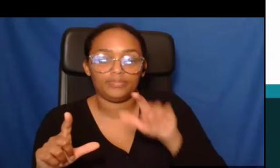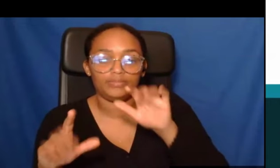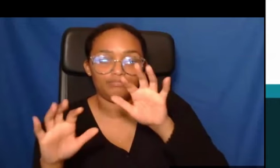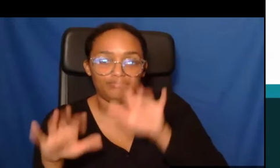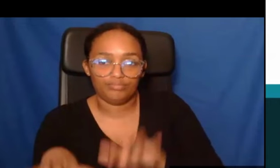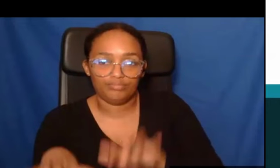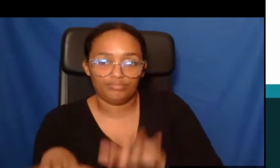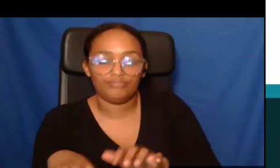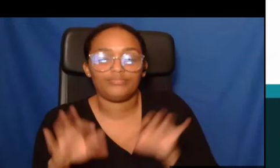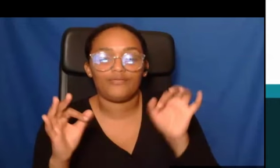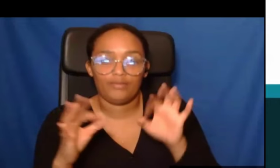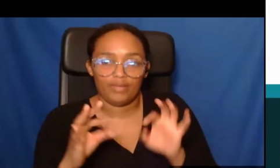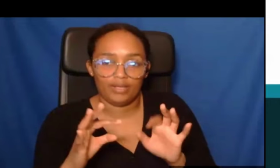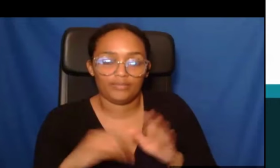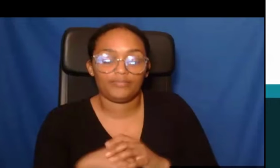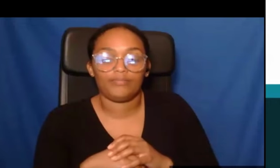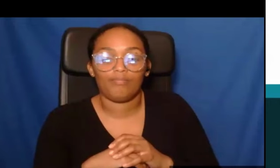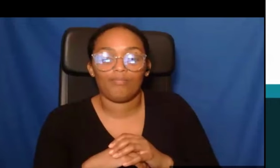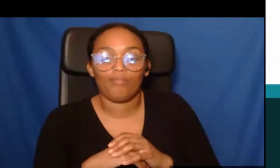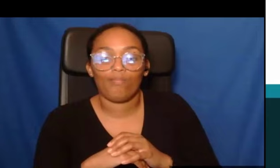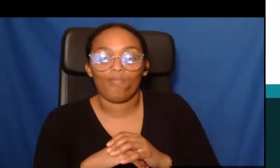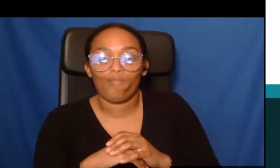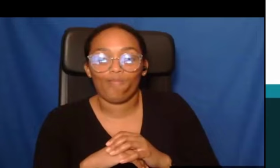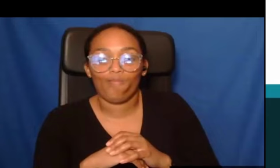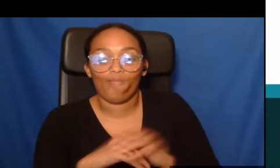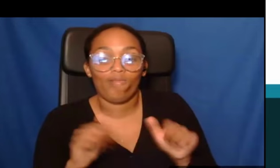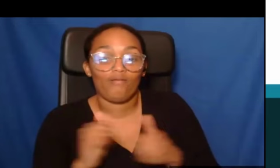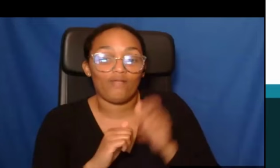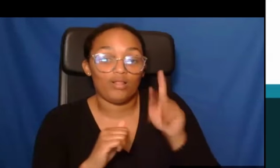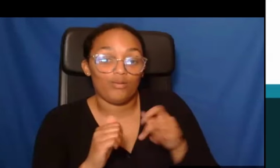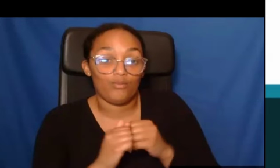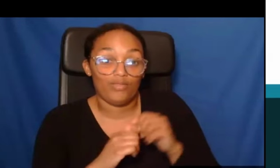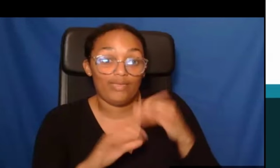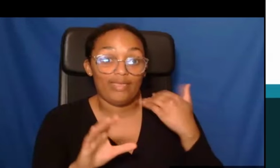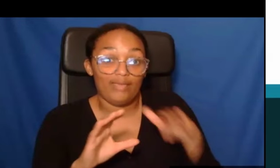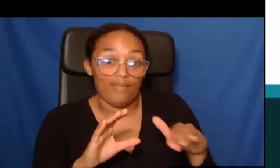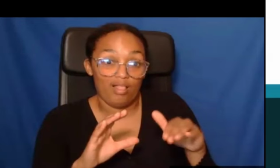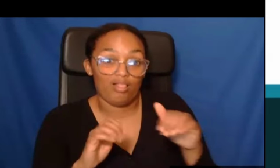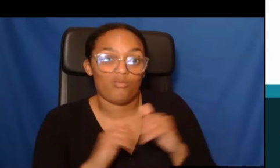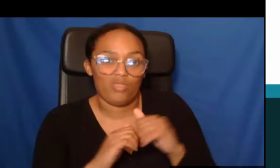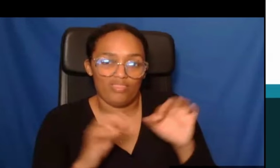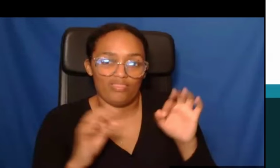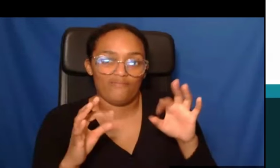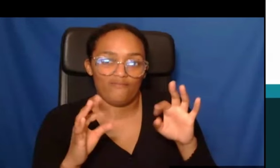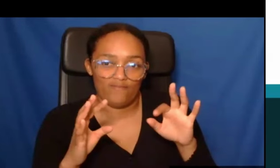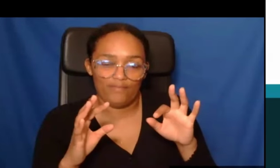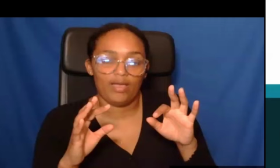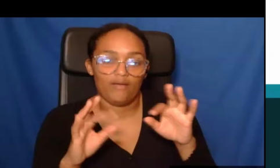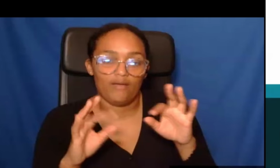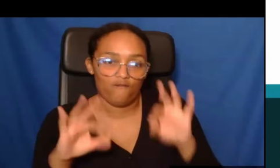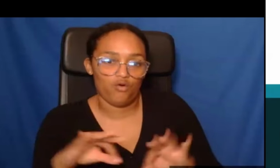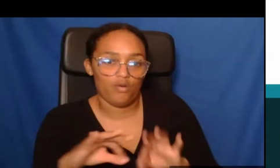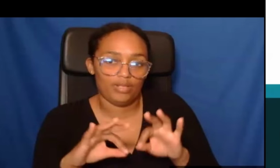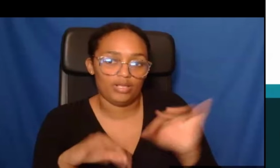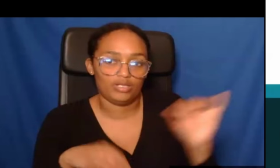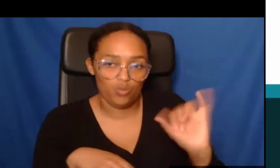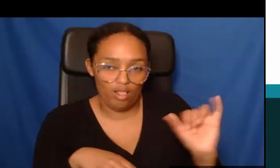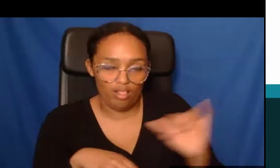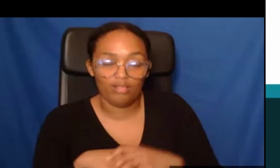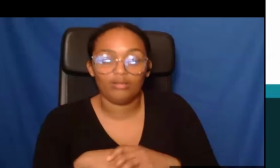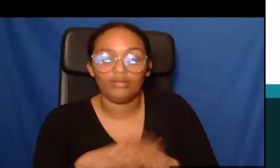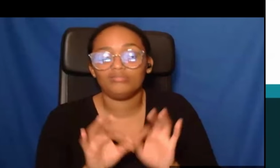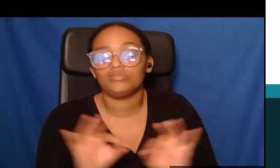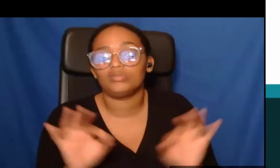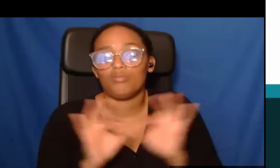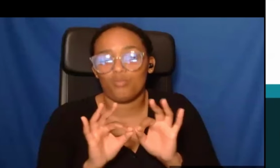feedback, and we can follow up with an email. We appreciate your feedback. It's important to us to